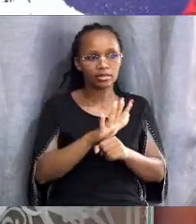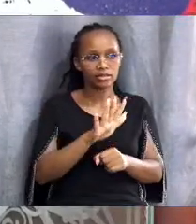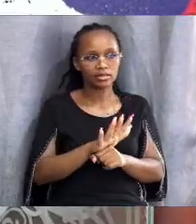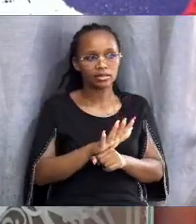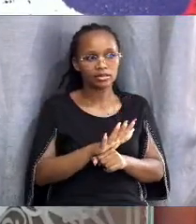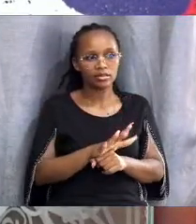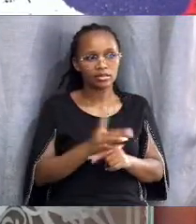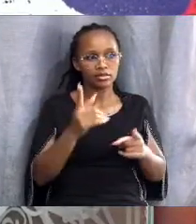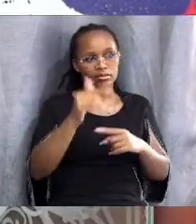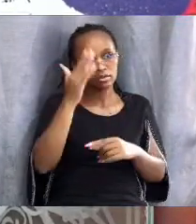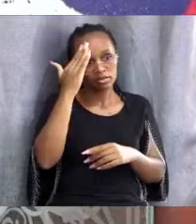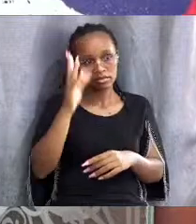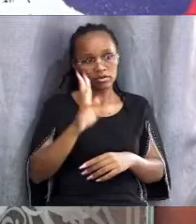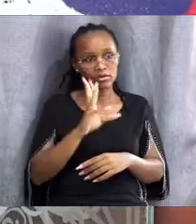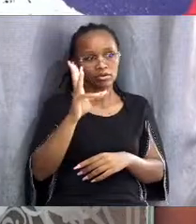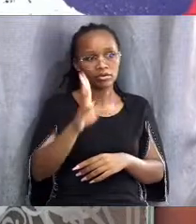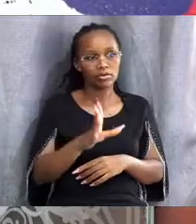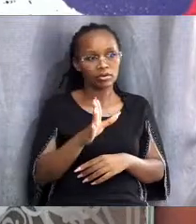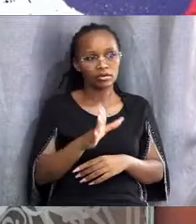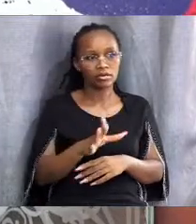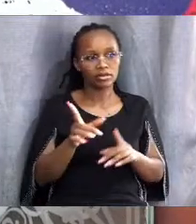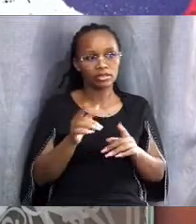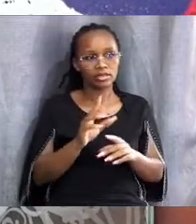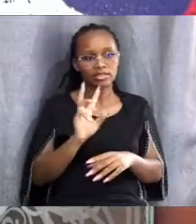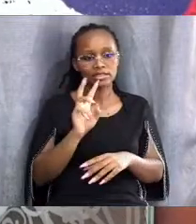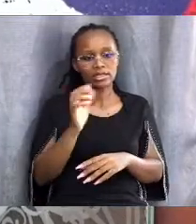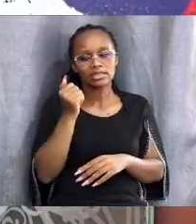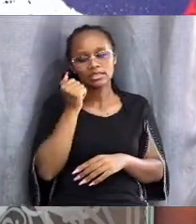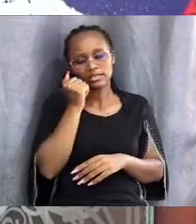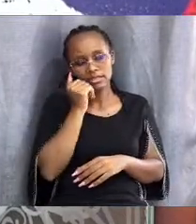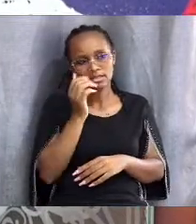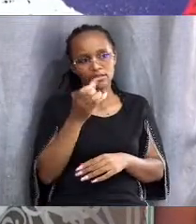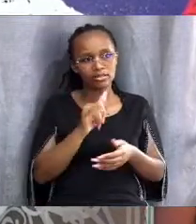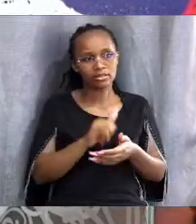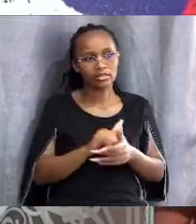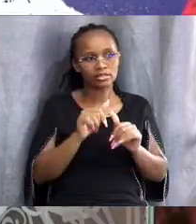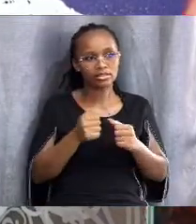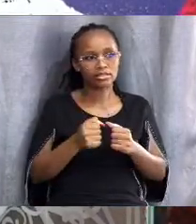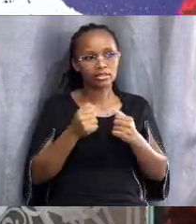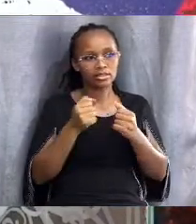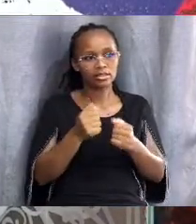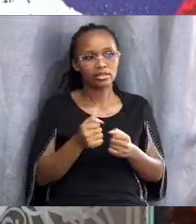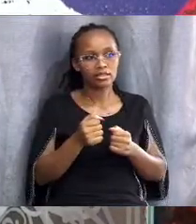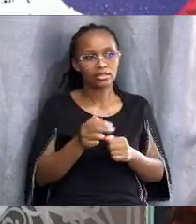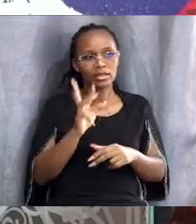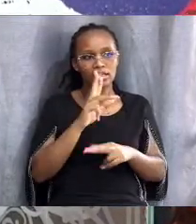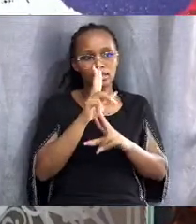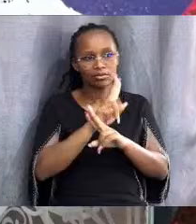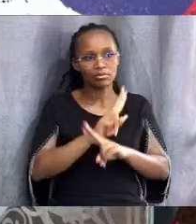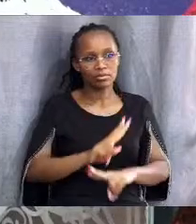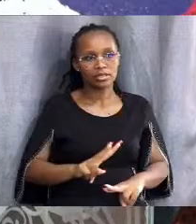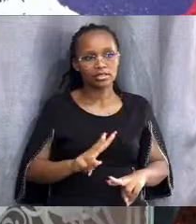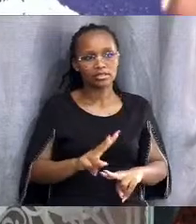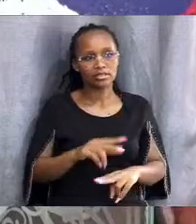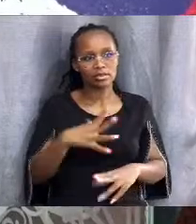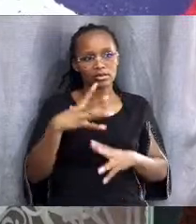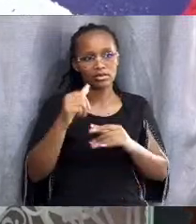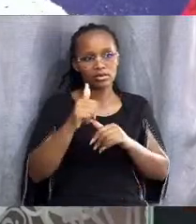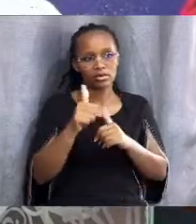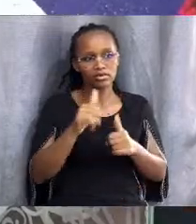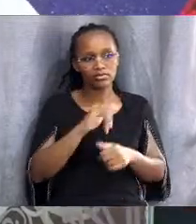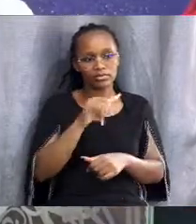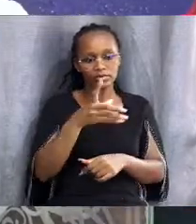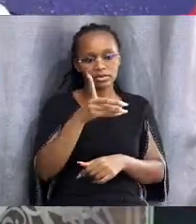much, but I know you wouldn't want to see me sad, so I will stay strong. May you rest in peace. Farewell, JD